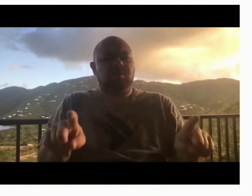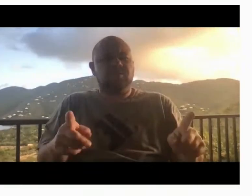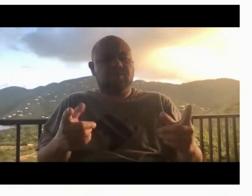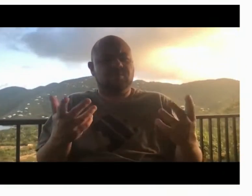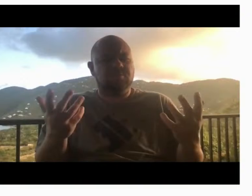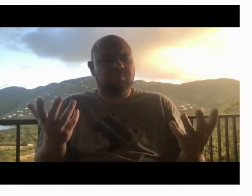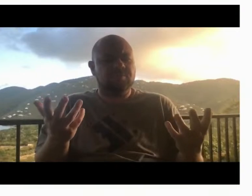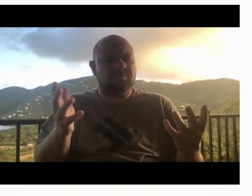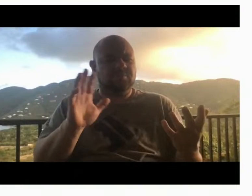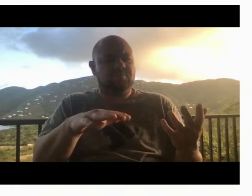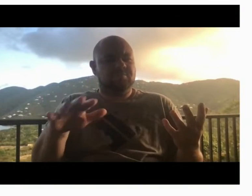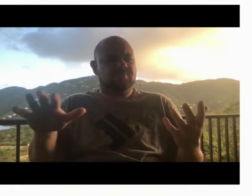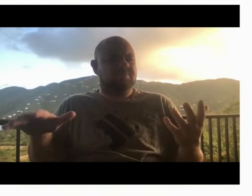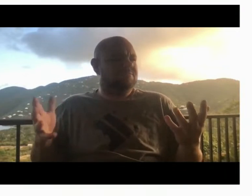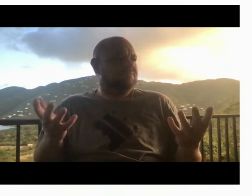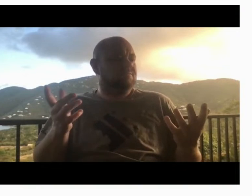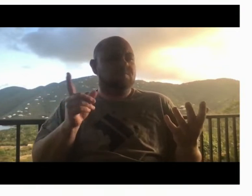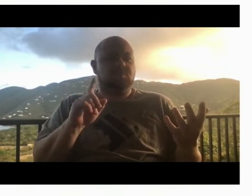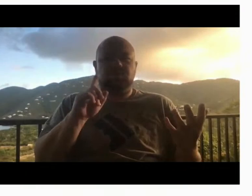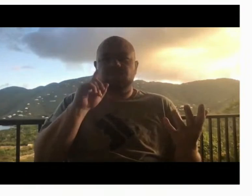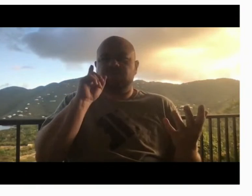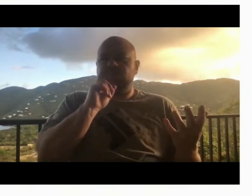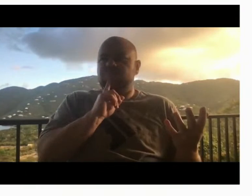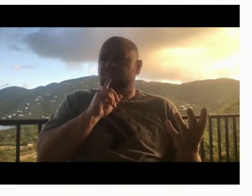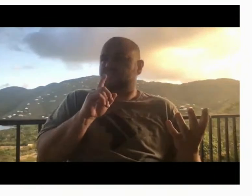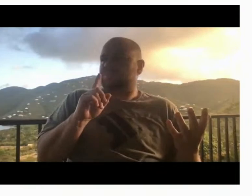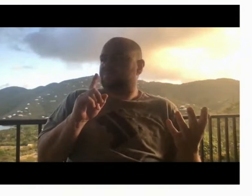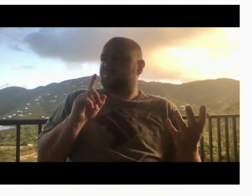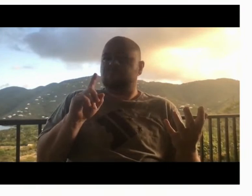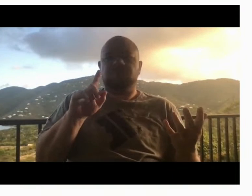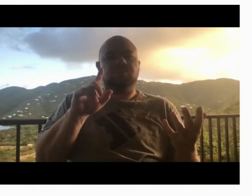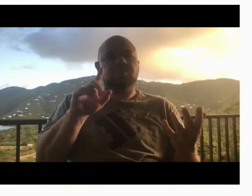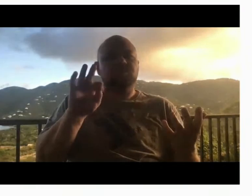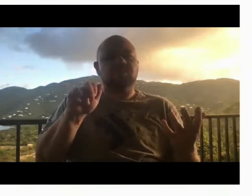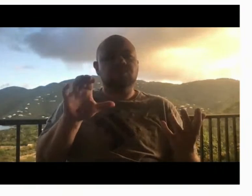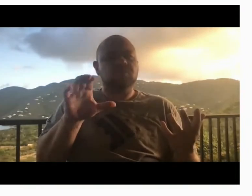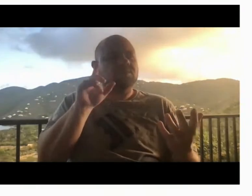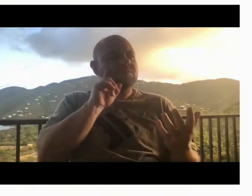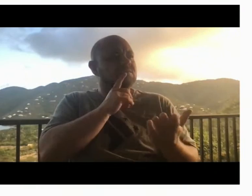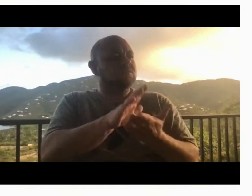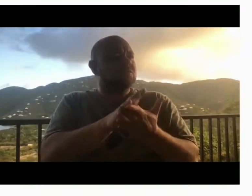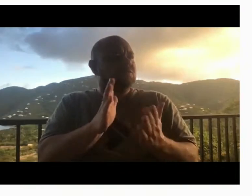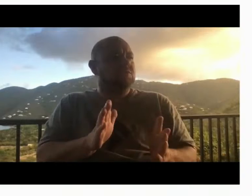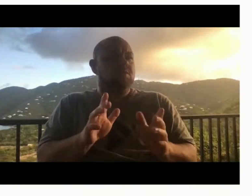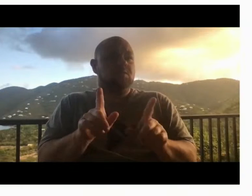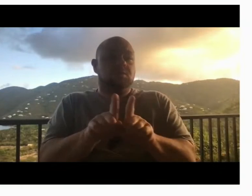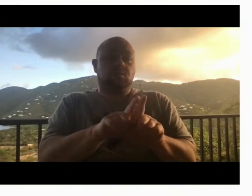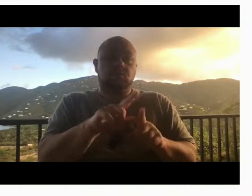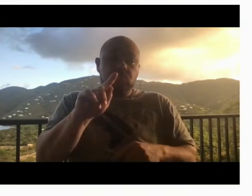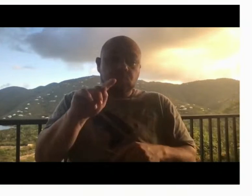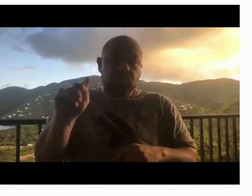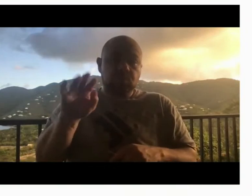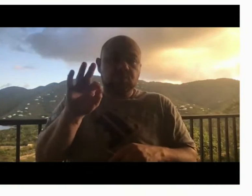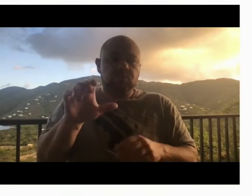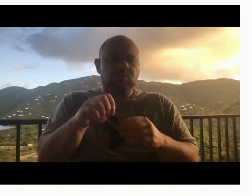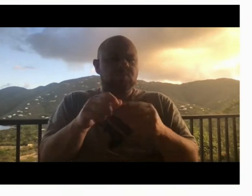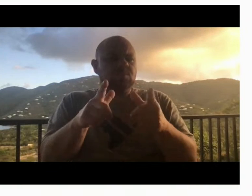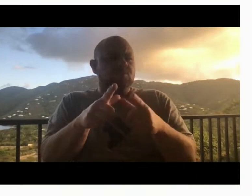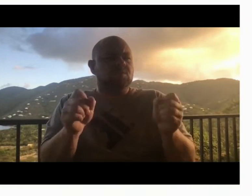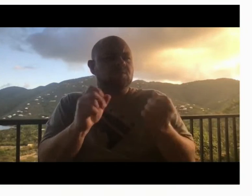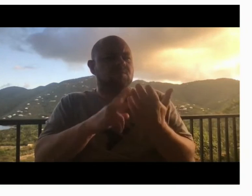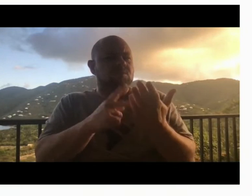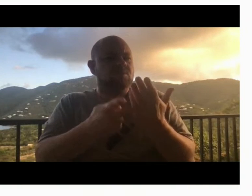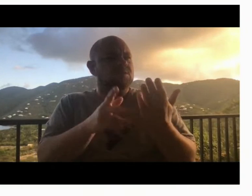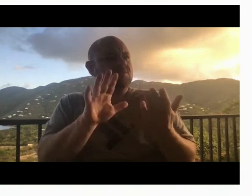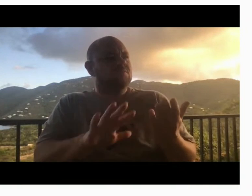to constantly ask the question, where are deaf faculty members? Where are deaf scholars? Where are deaf